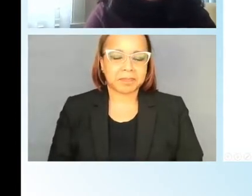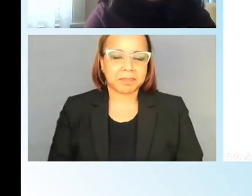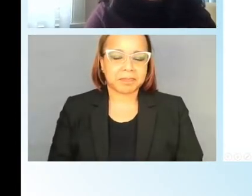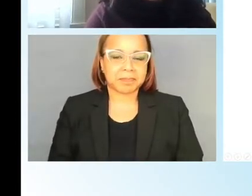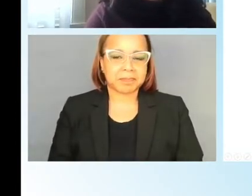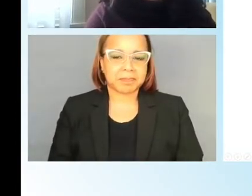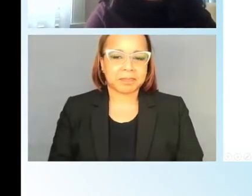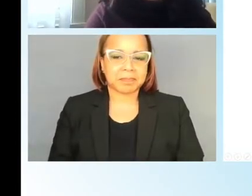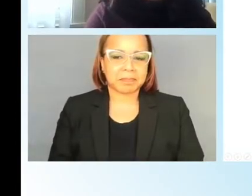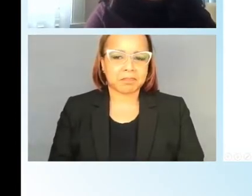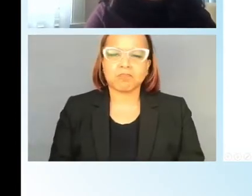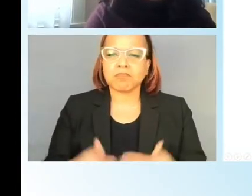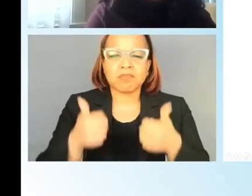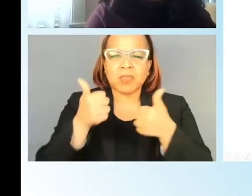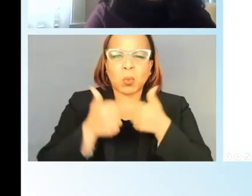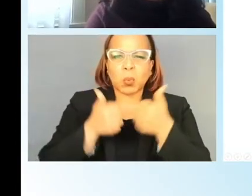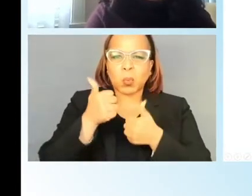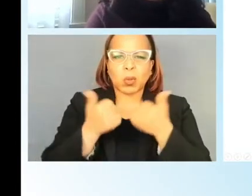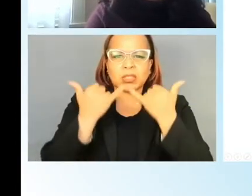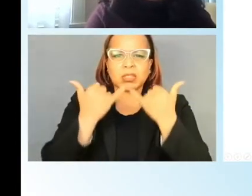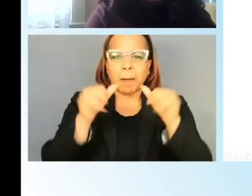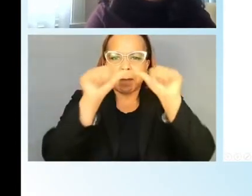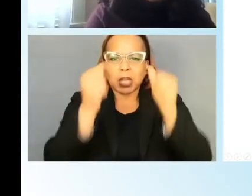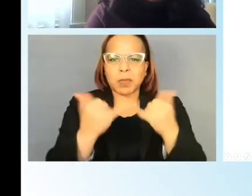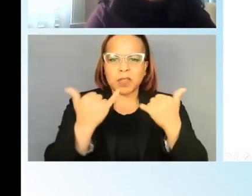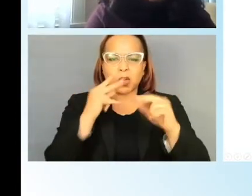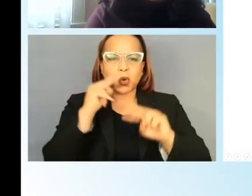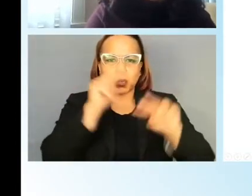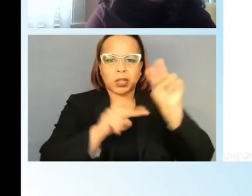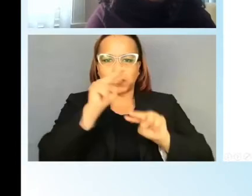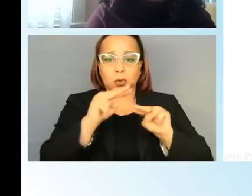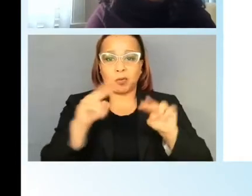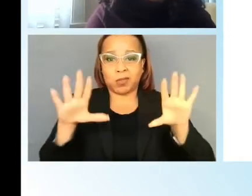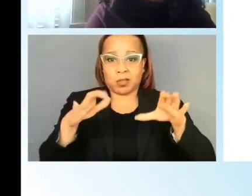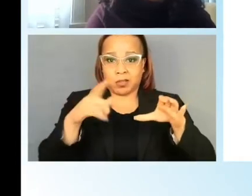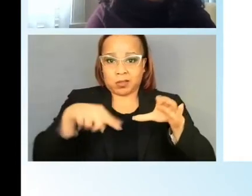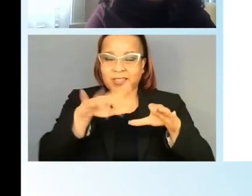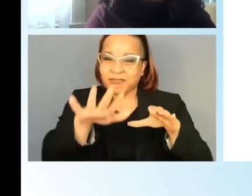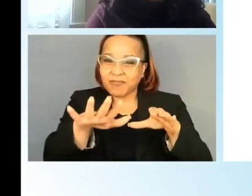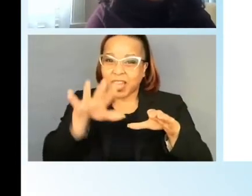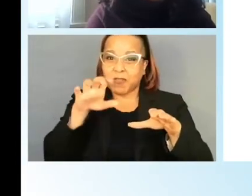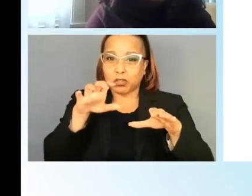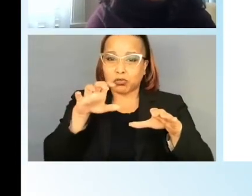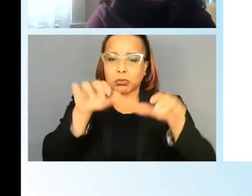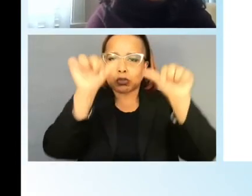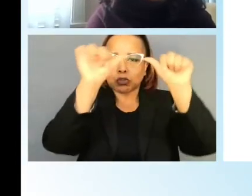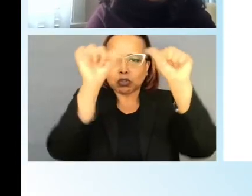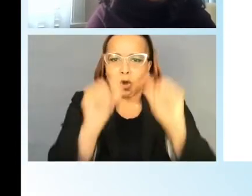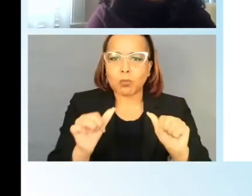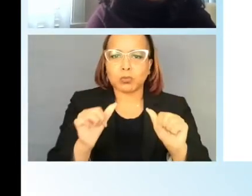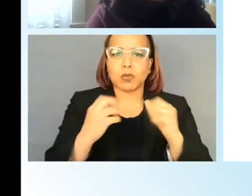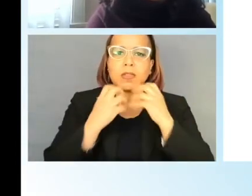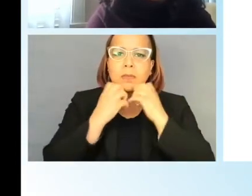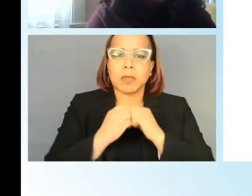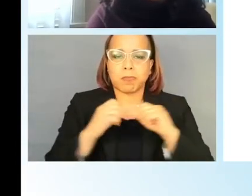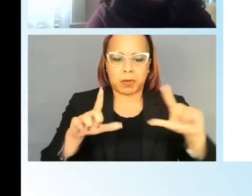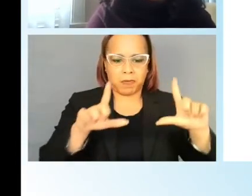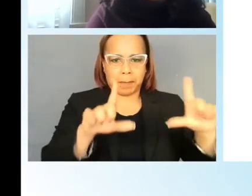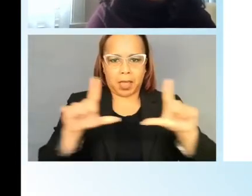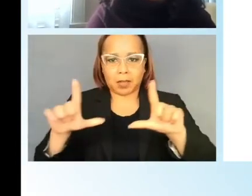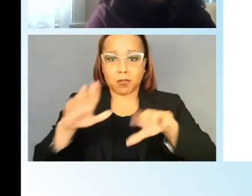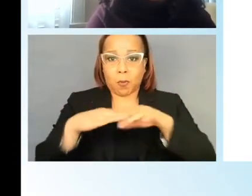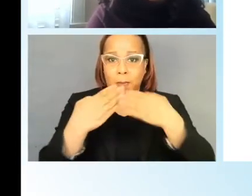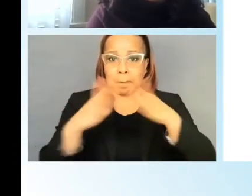Which monuments are under review? Out of a collection of over 500 sculptures and commemorative plaques on the public way